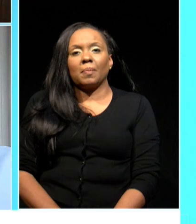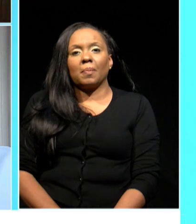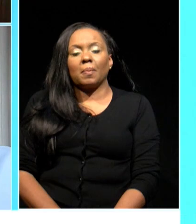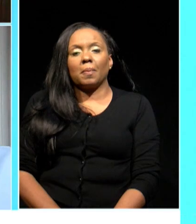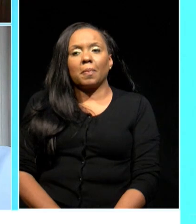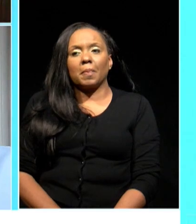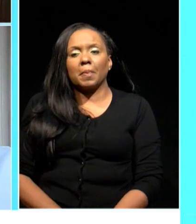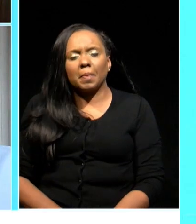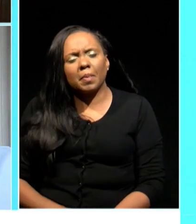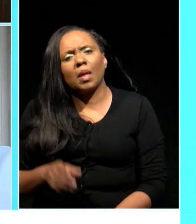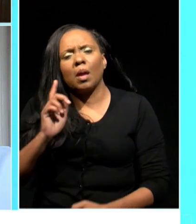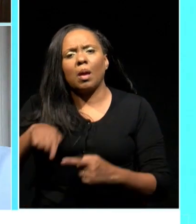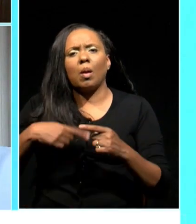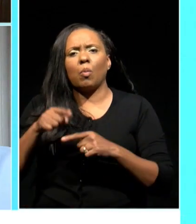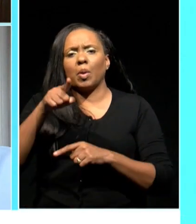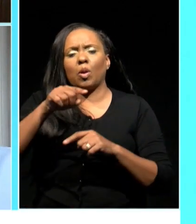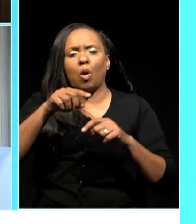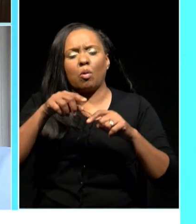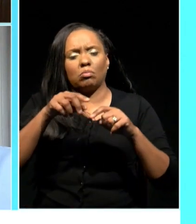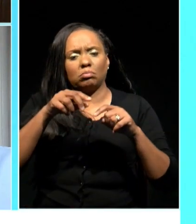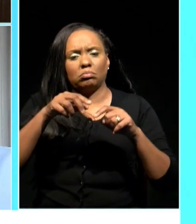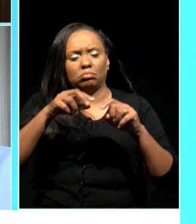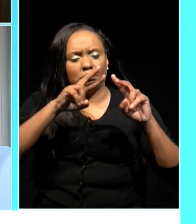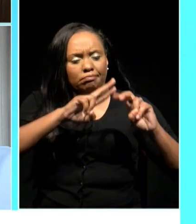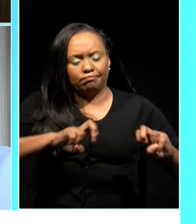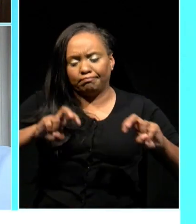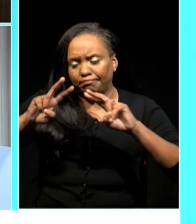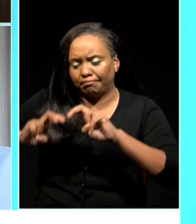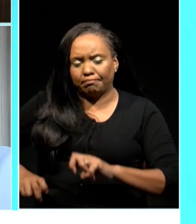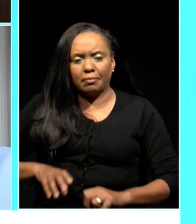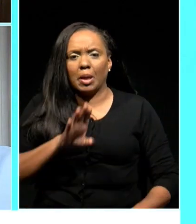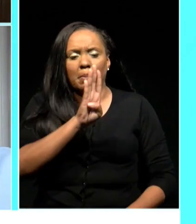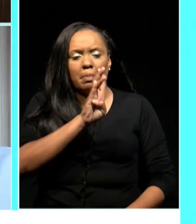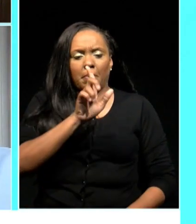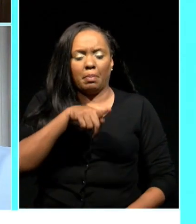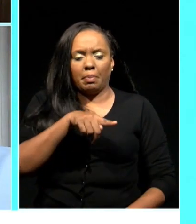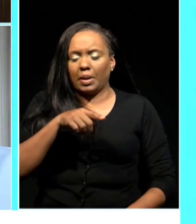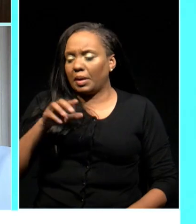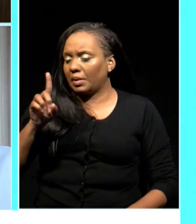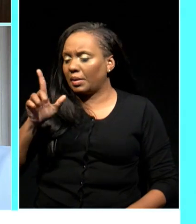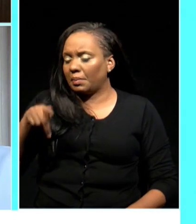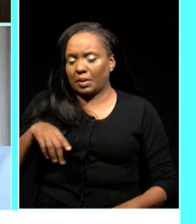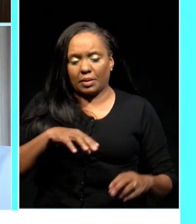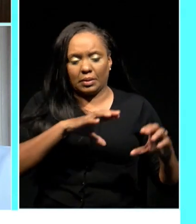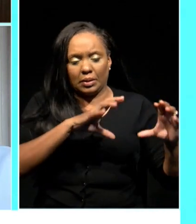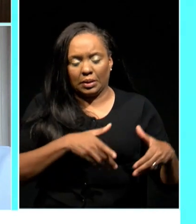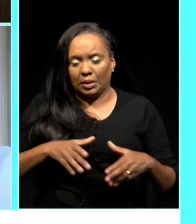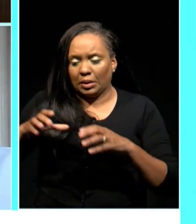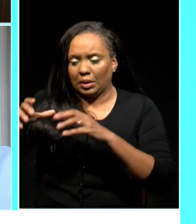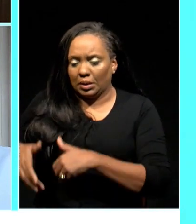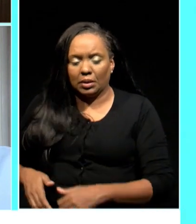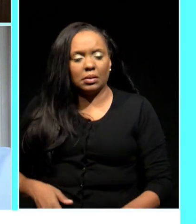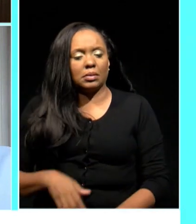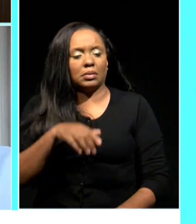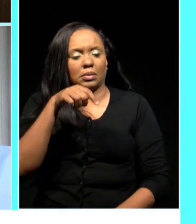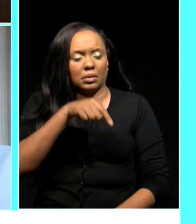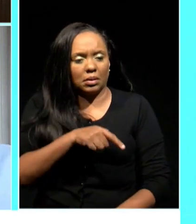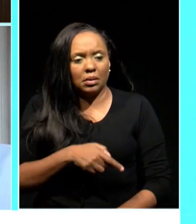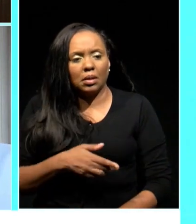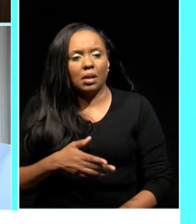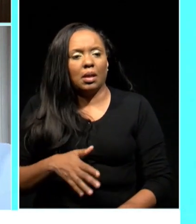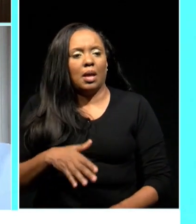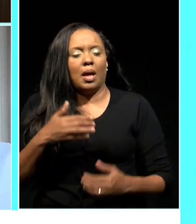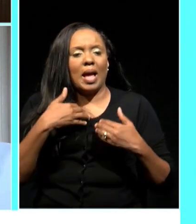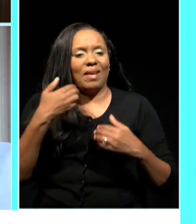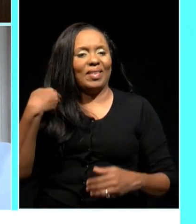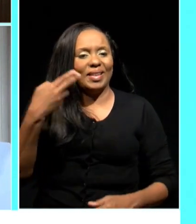themselves had come up through the ranks, so to speak, of politics, as against Mr. Peace's campaign, which I sense,